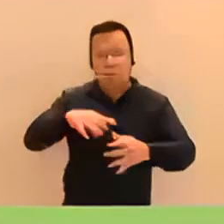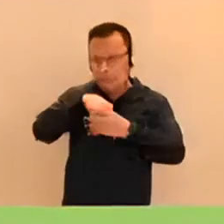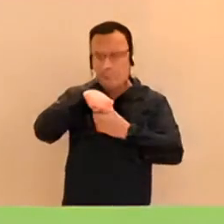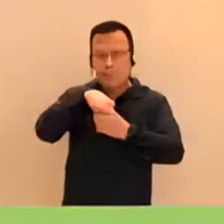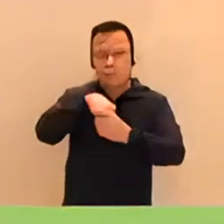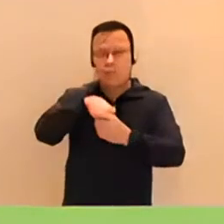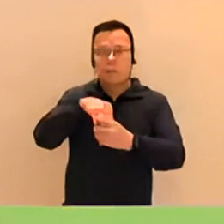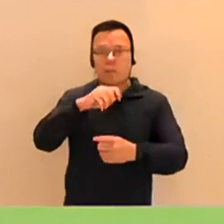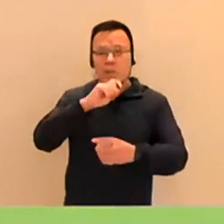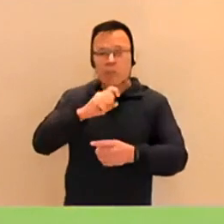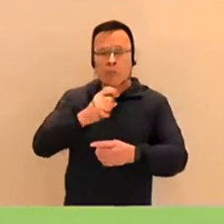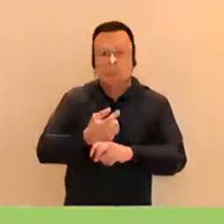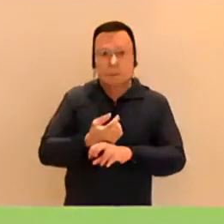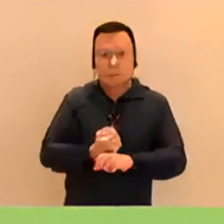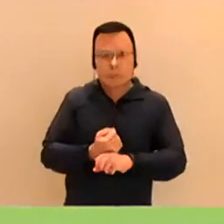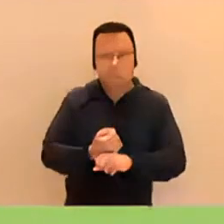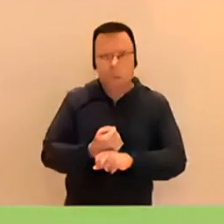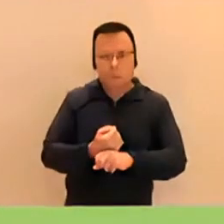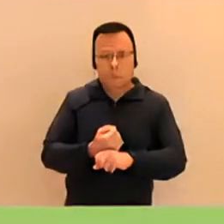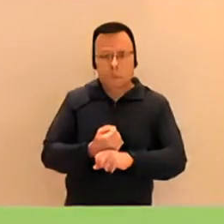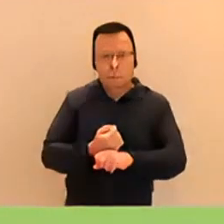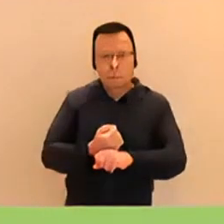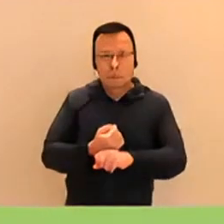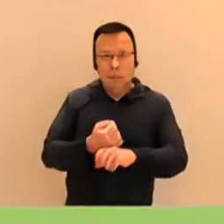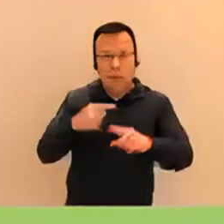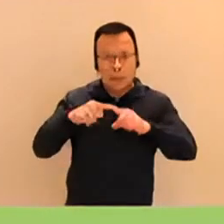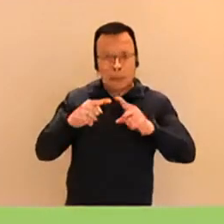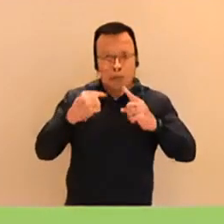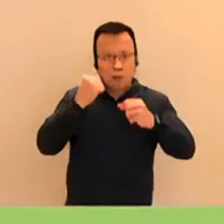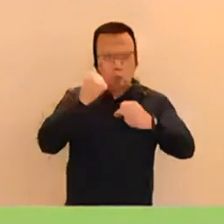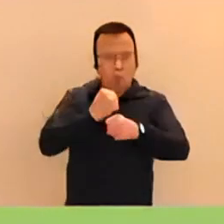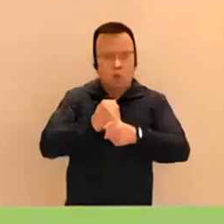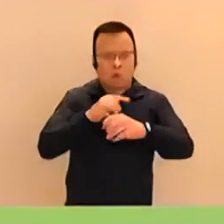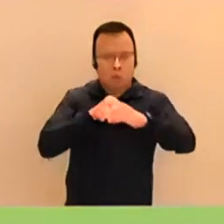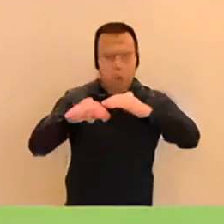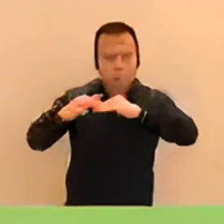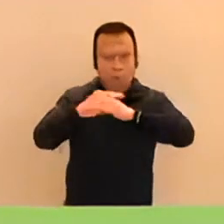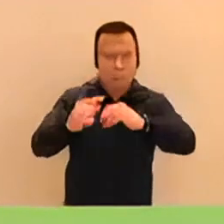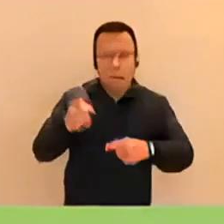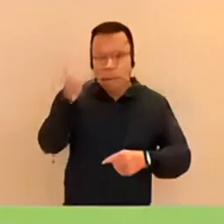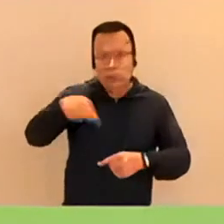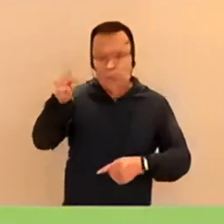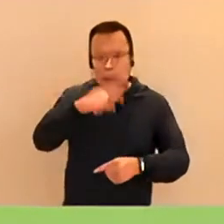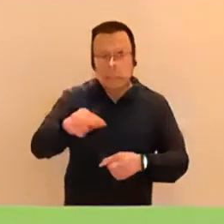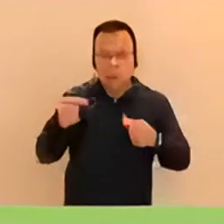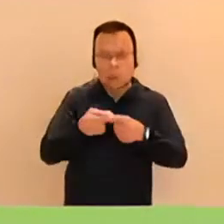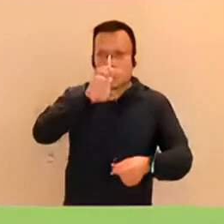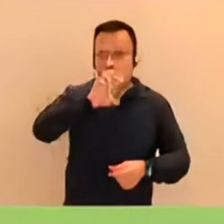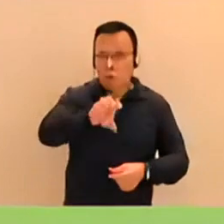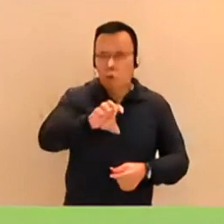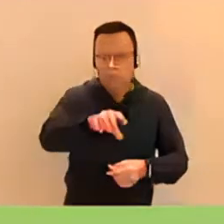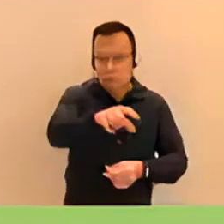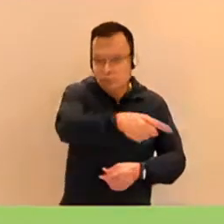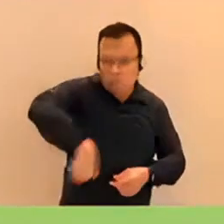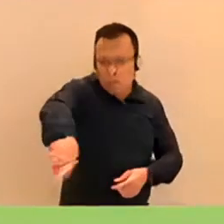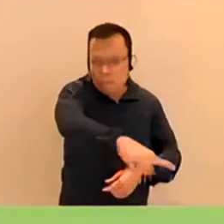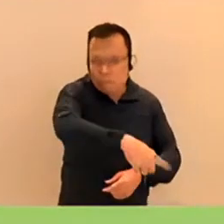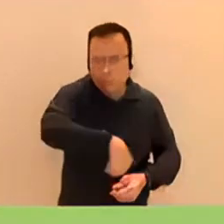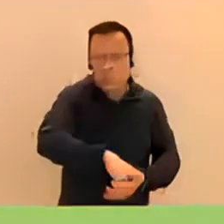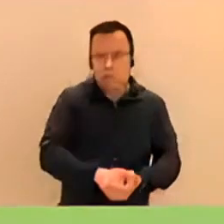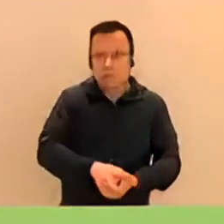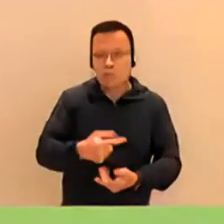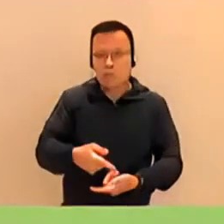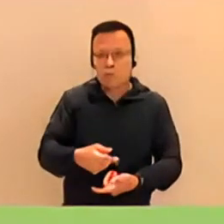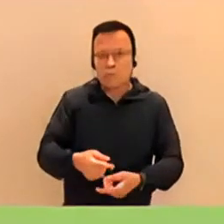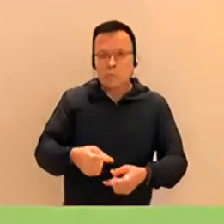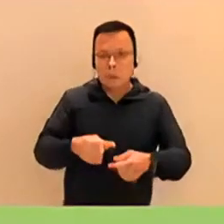about 1,000 hectares by reclamation in the waters between Hong Kong Island and the Lantau,